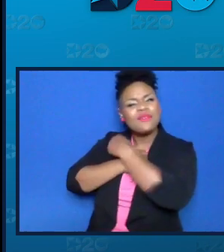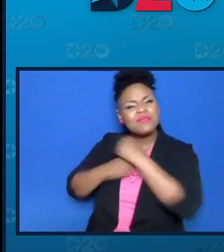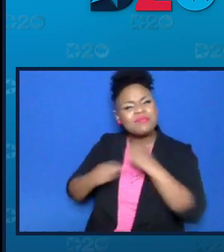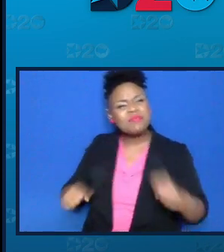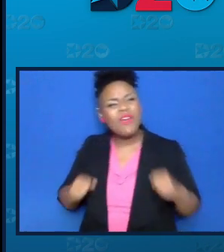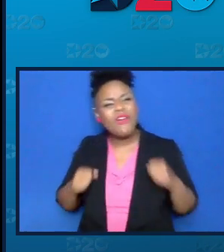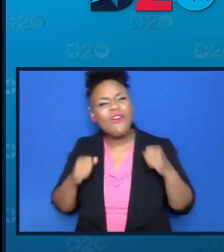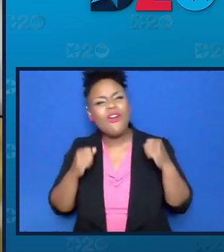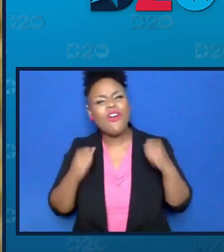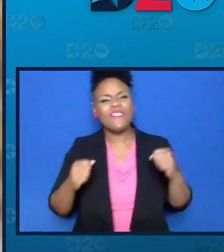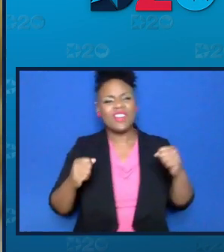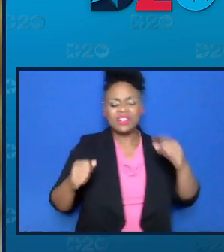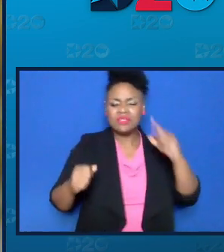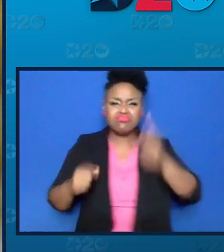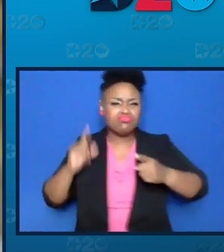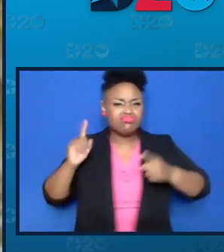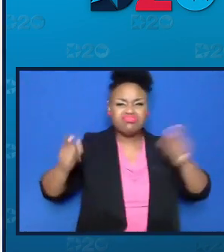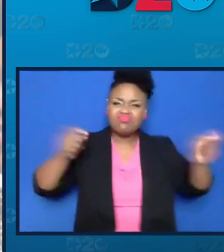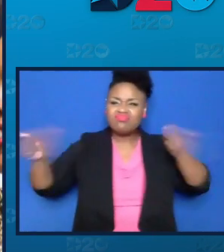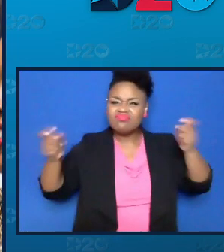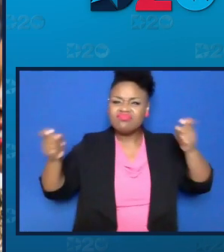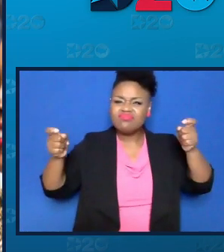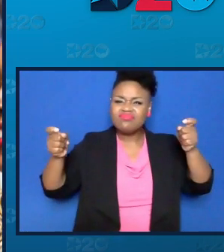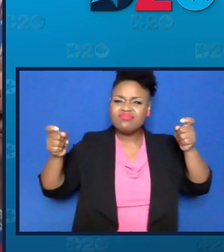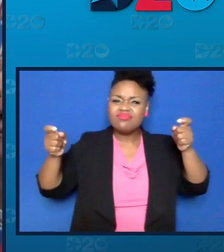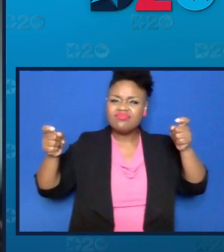tyrant. It gives hope.